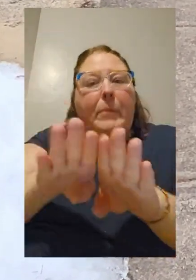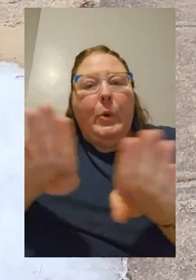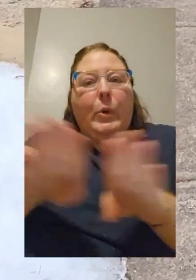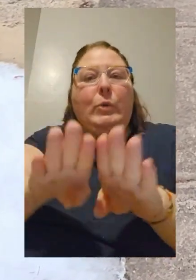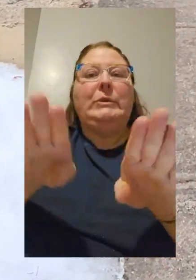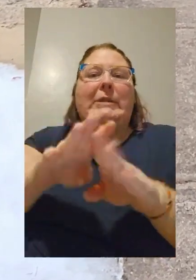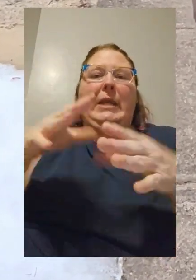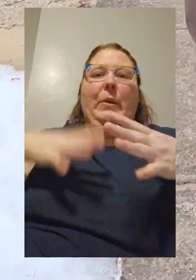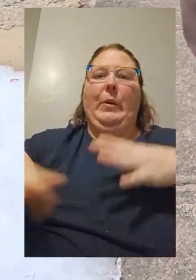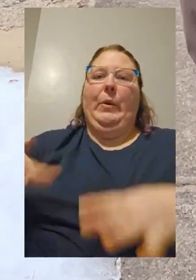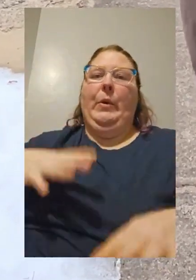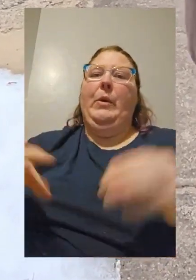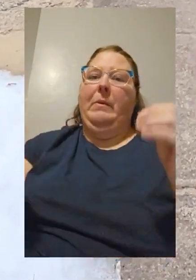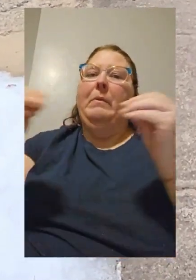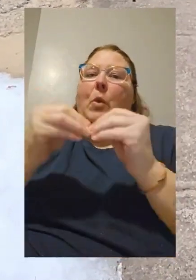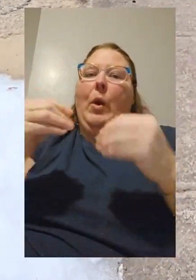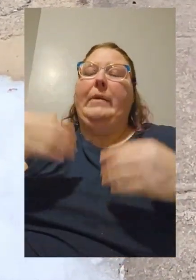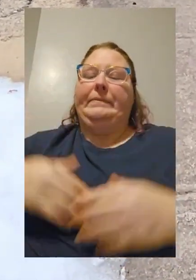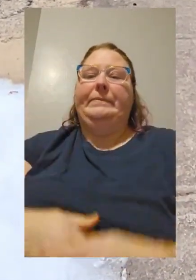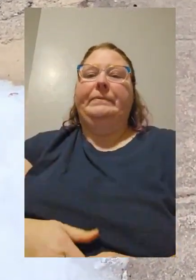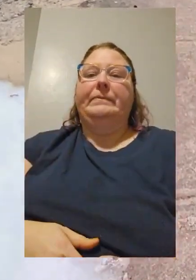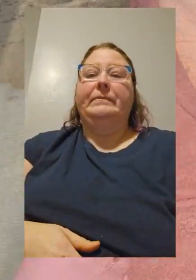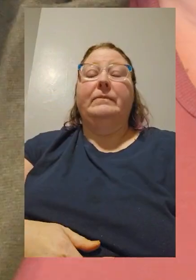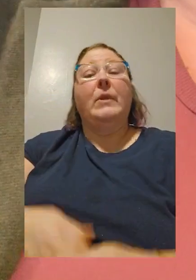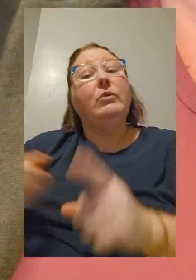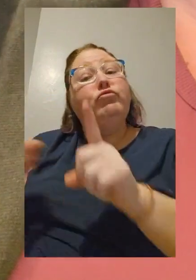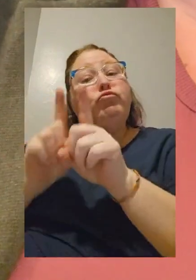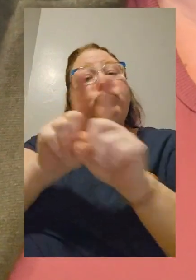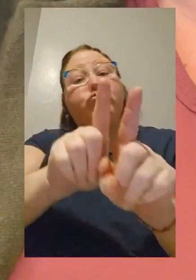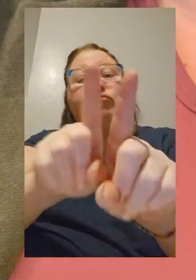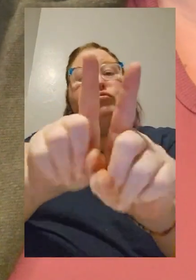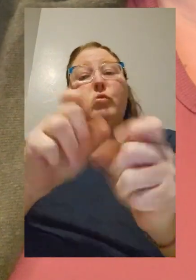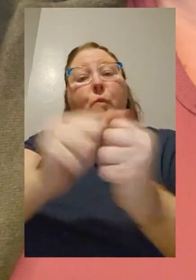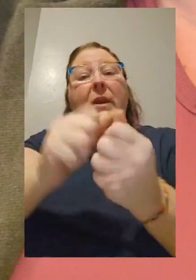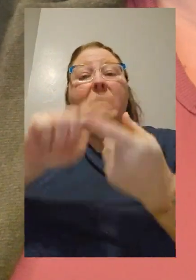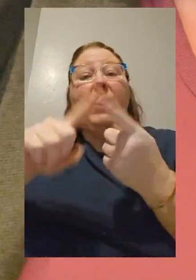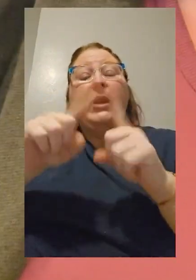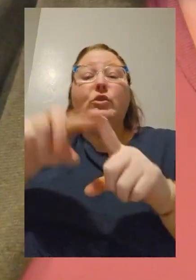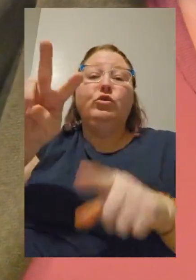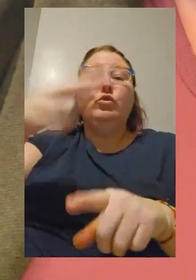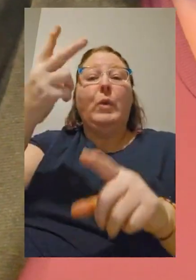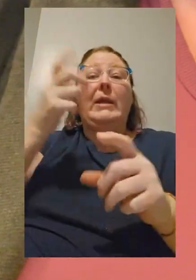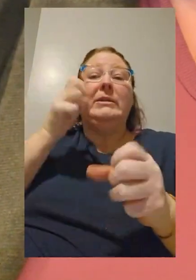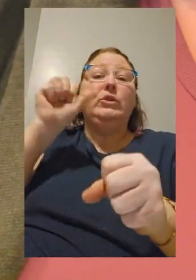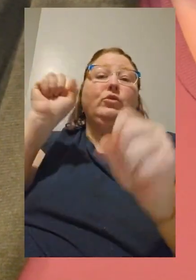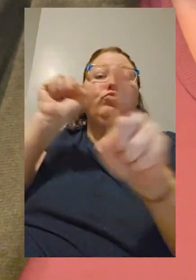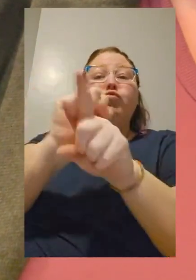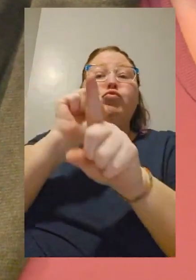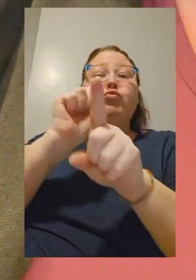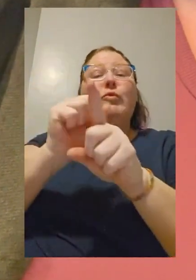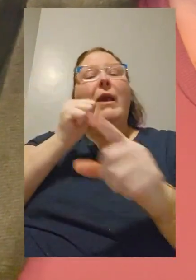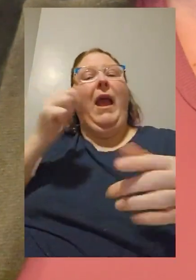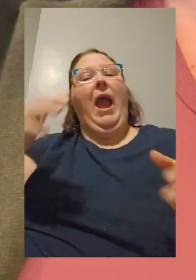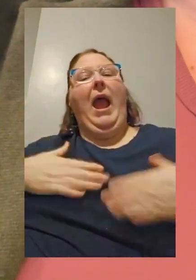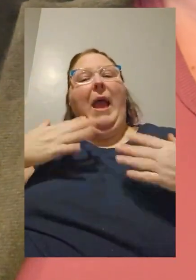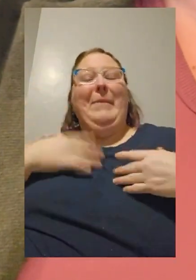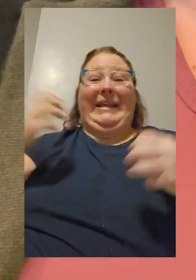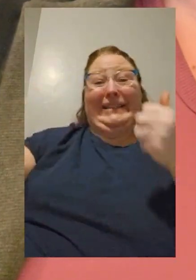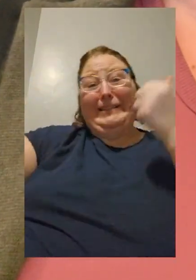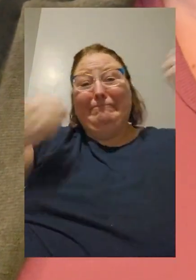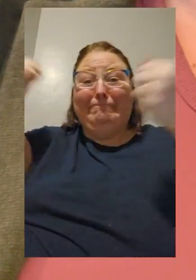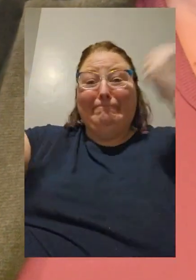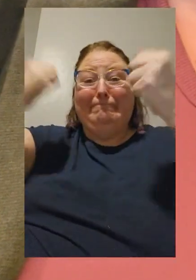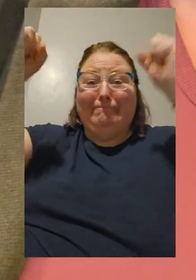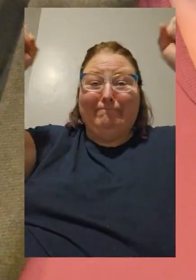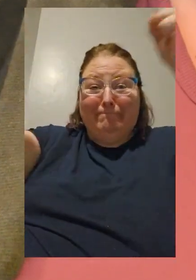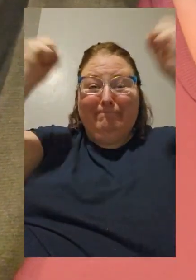make sure you wear your boots and layers. Consider going out with a friend. You can hit twice as many doors, and it's a lot more fun to cheer